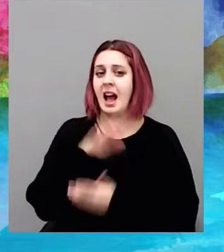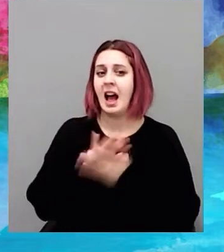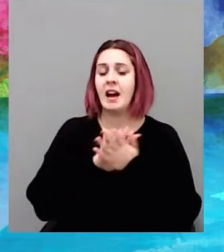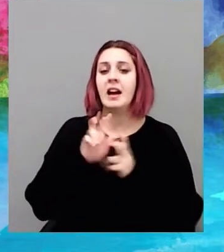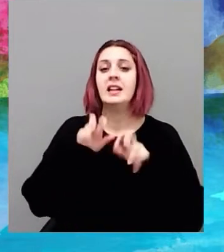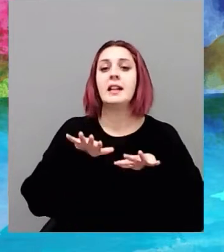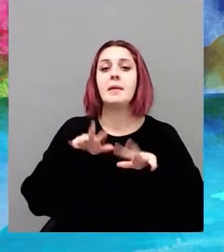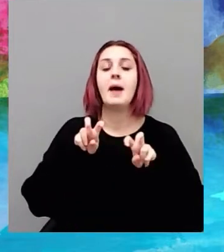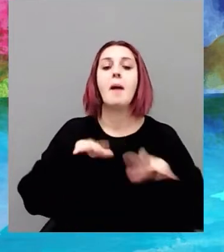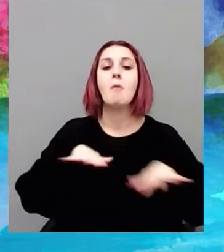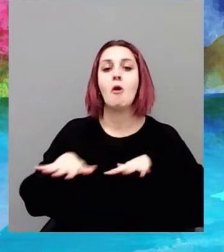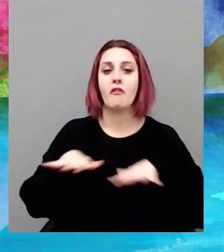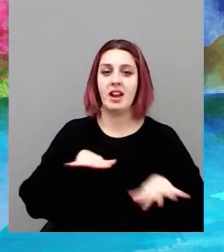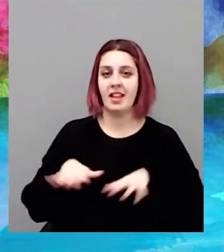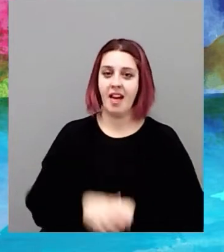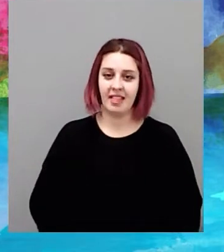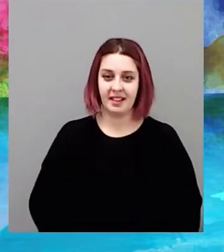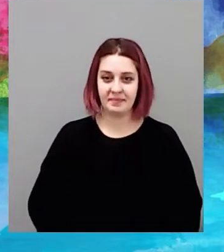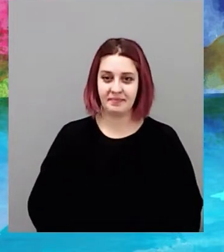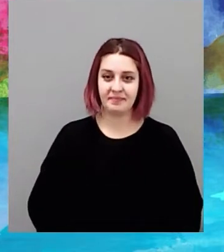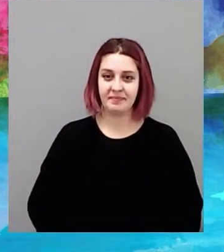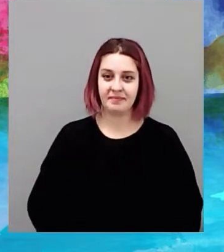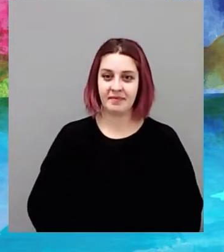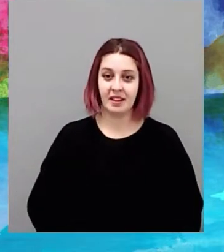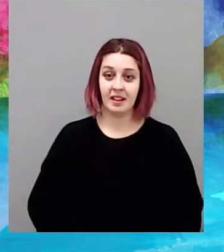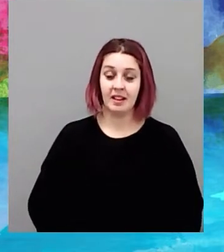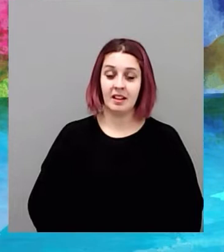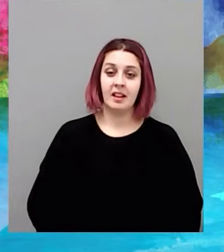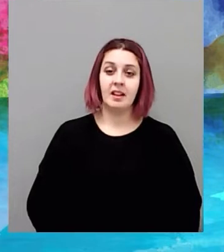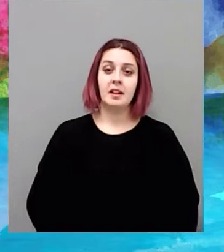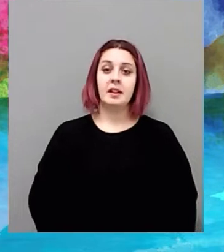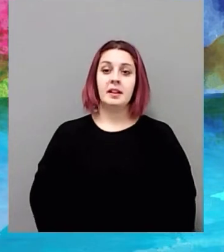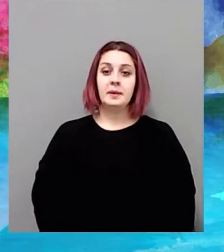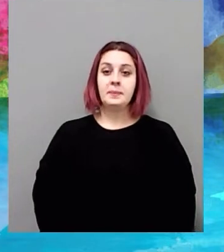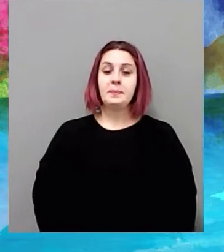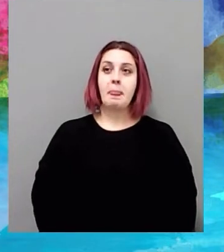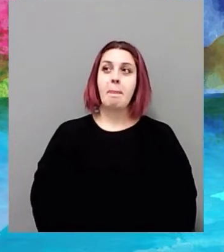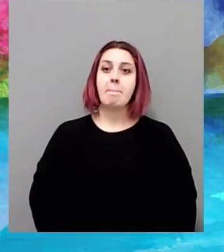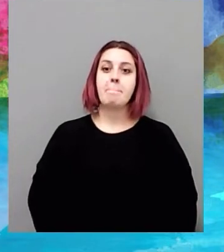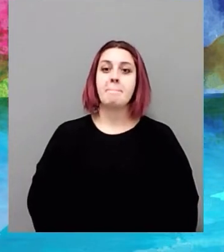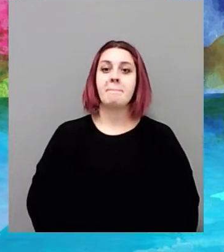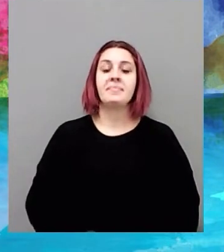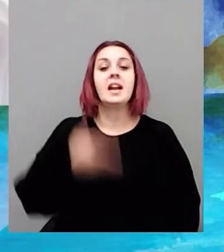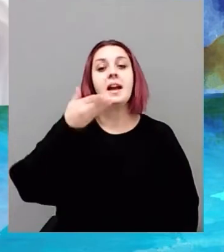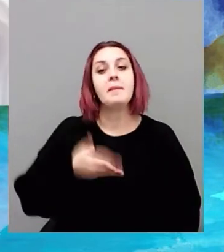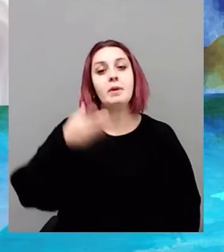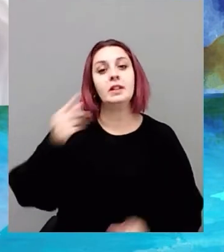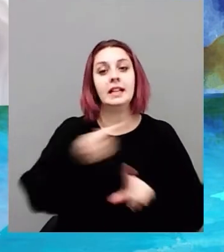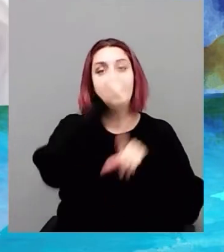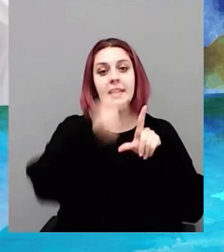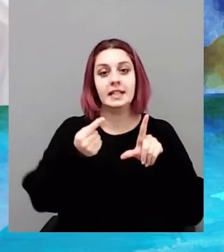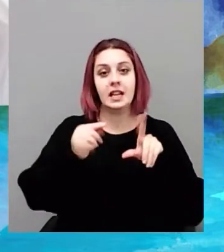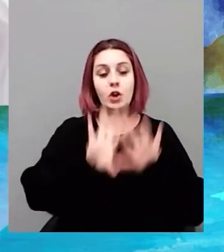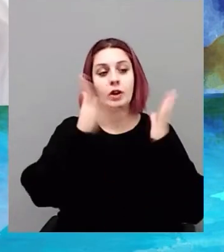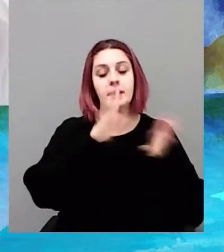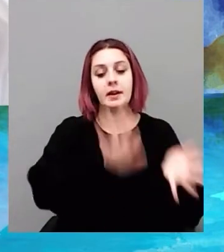and this within the cities. We will come back to that. Our following speaker is Chloe Derred,